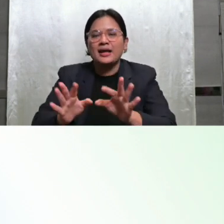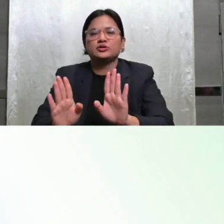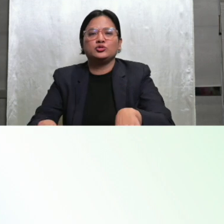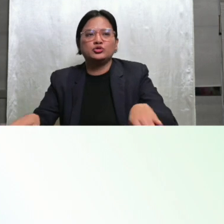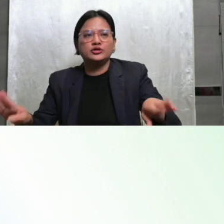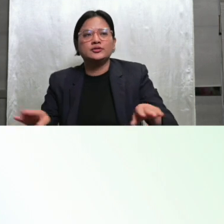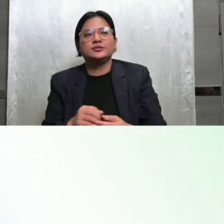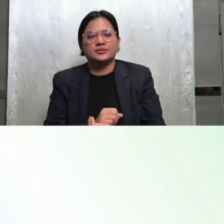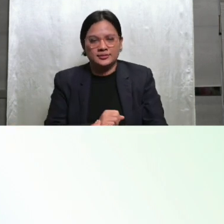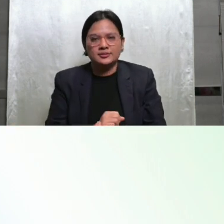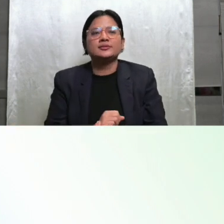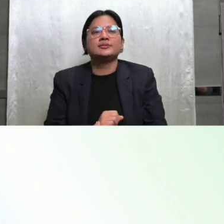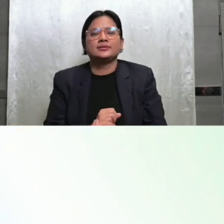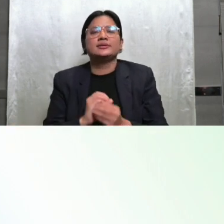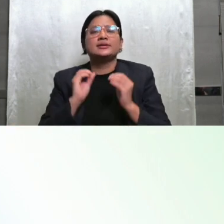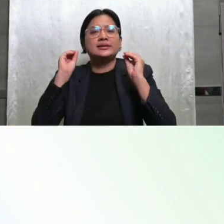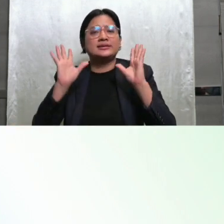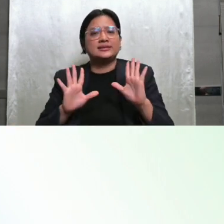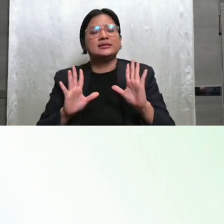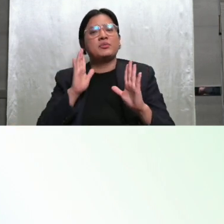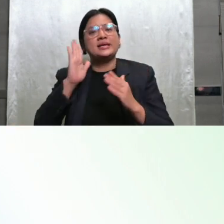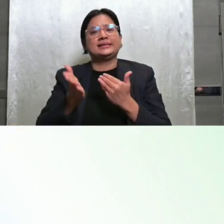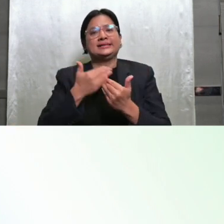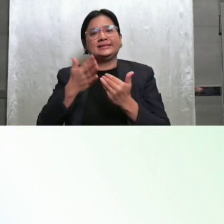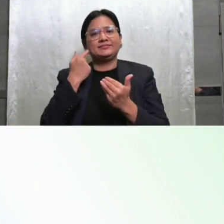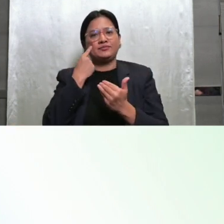could be reduced as a teacher if you are using Codavery under the hood.